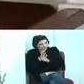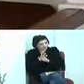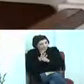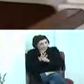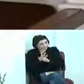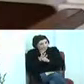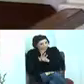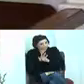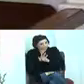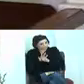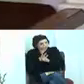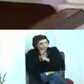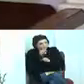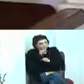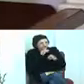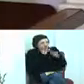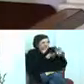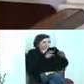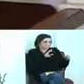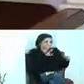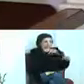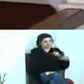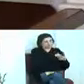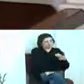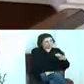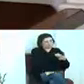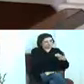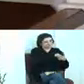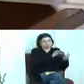and not simply involved.